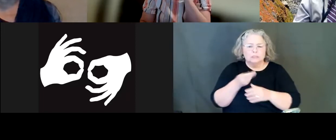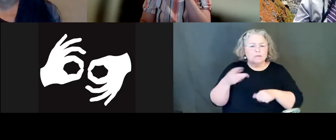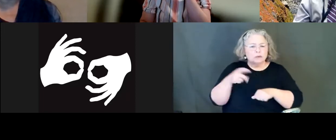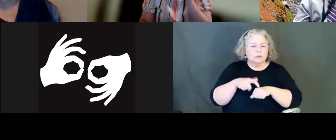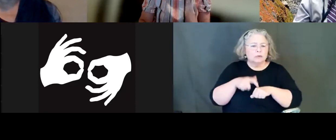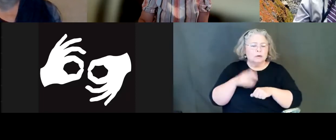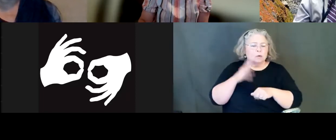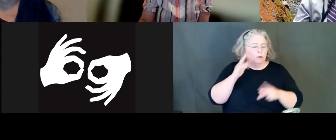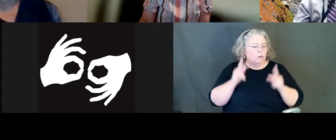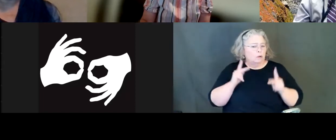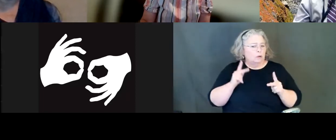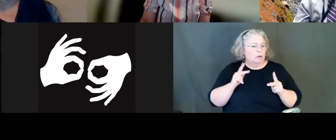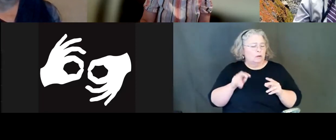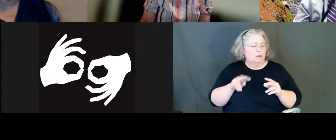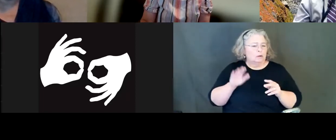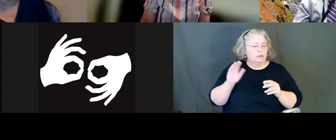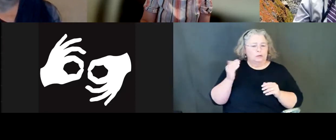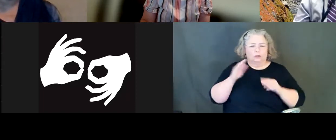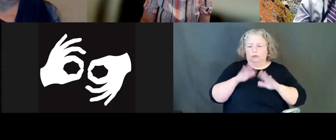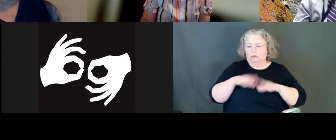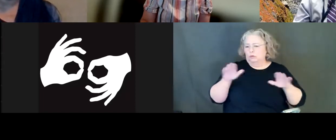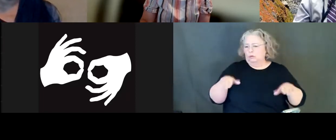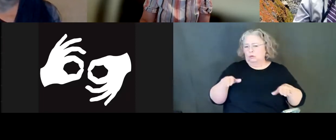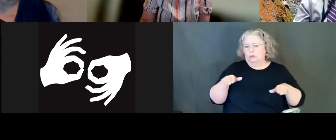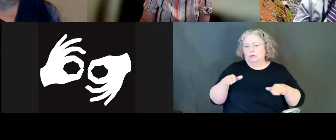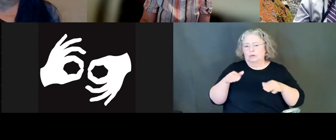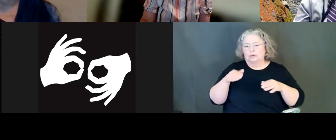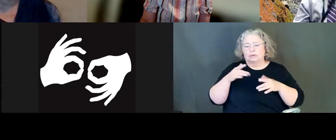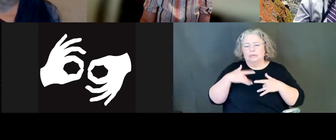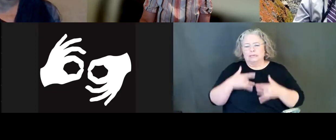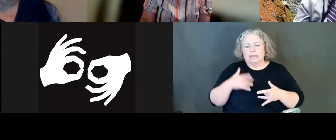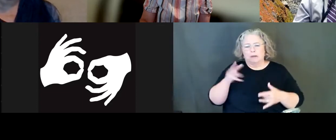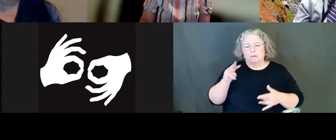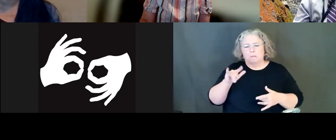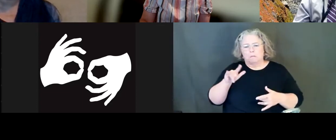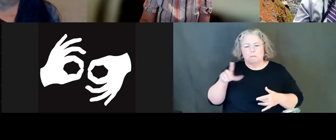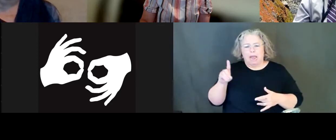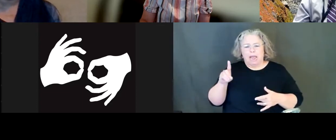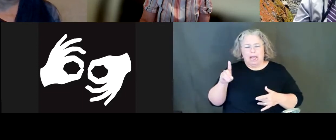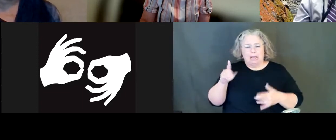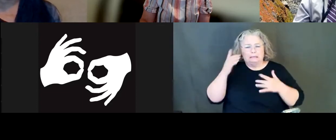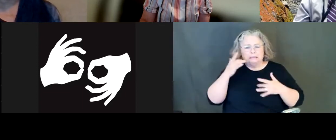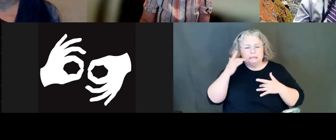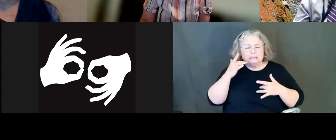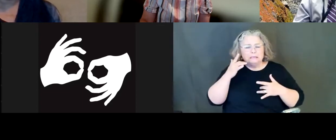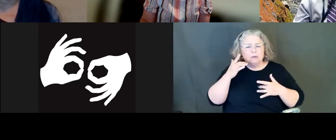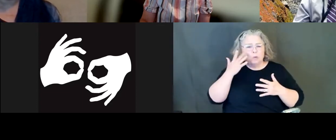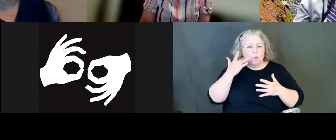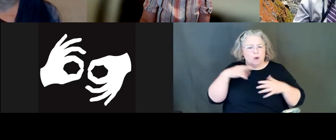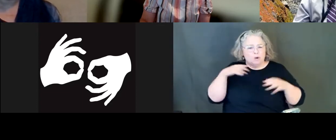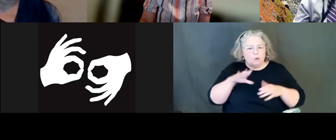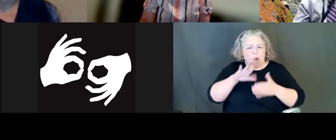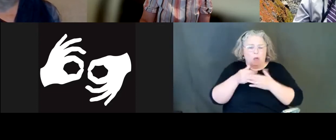have said, well, it seems like children tend to get mild disease. Why are we taking these measures of having